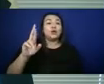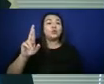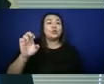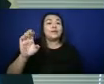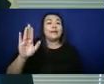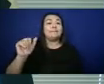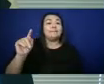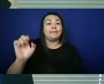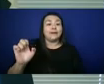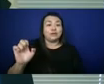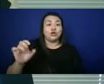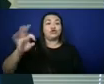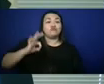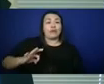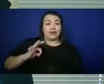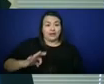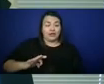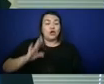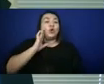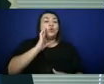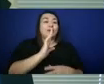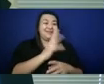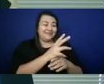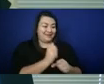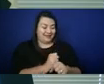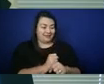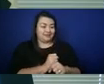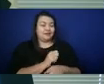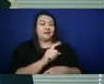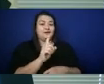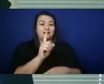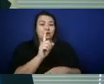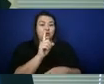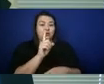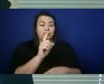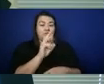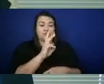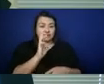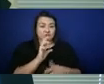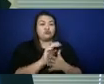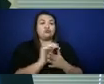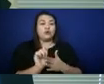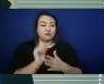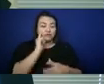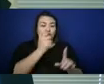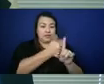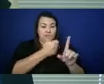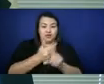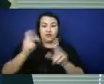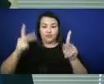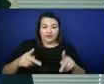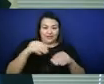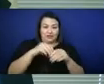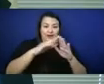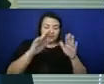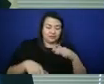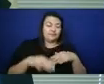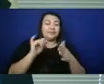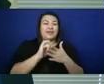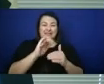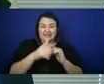taxes, there will be an option for you in your taxes to apply for the recovery rebate credit.